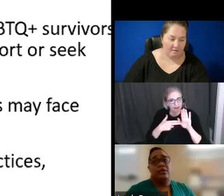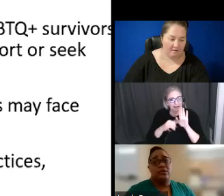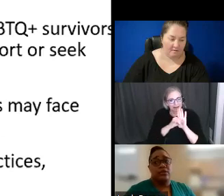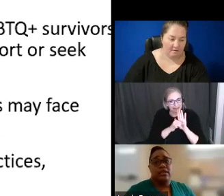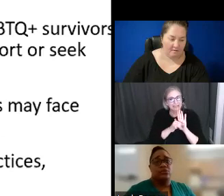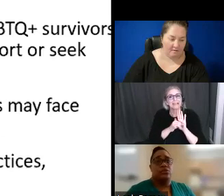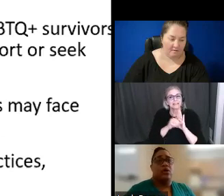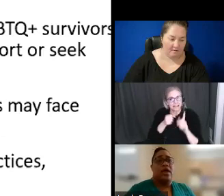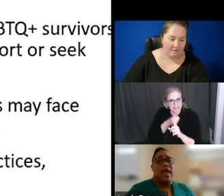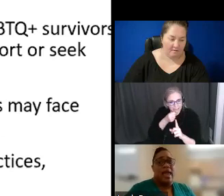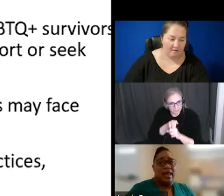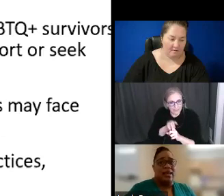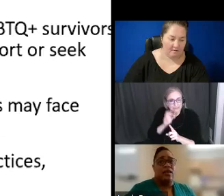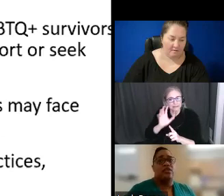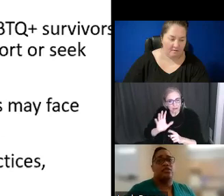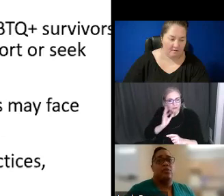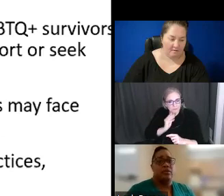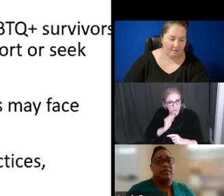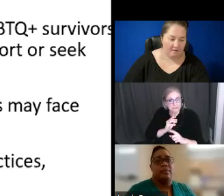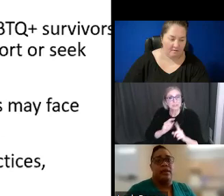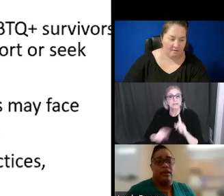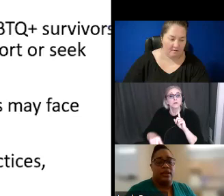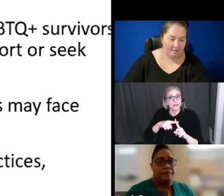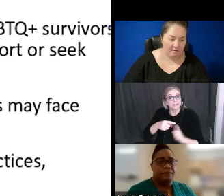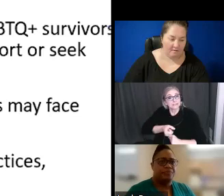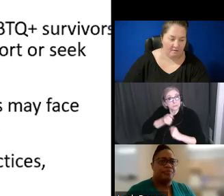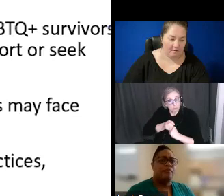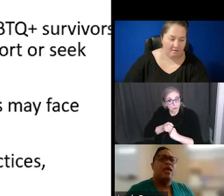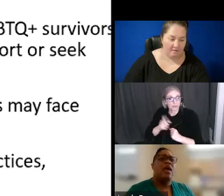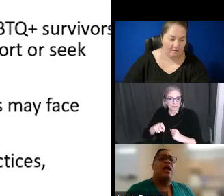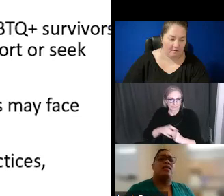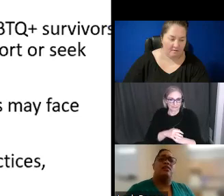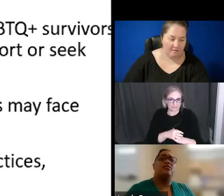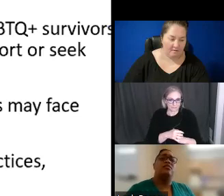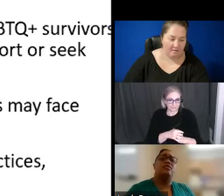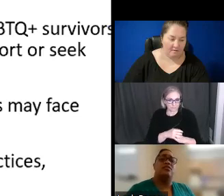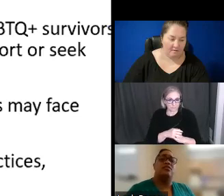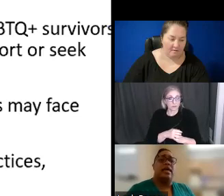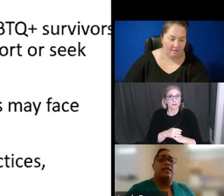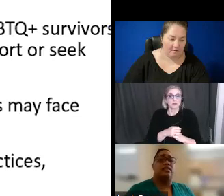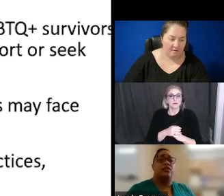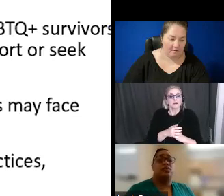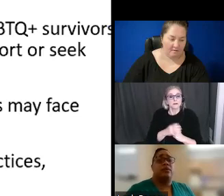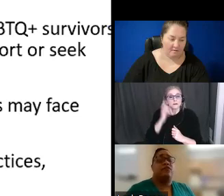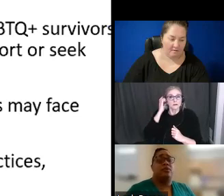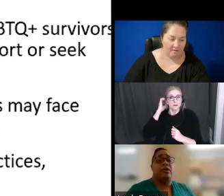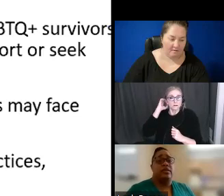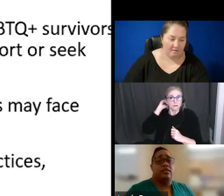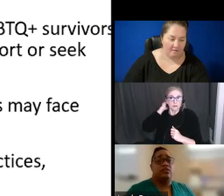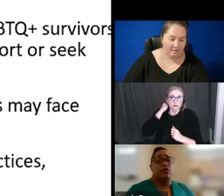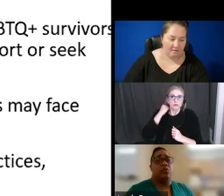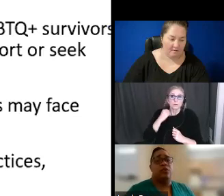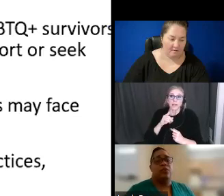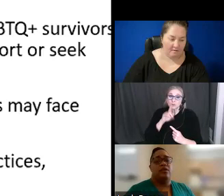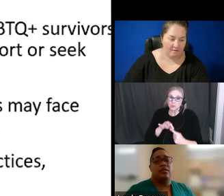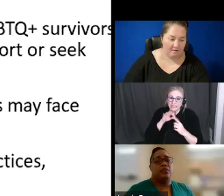their experience with sexual assault and the support that they may need. It also looks a little like the unique